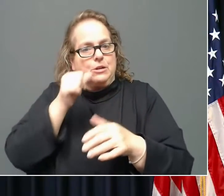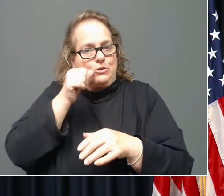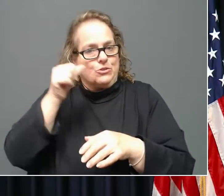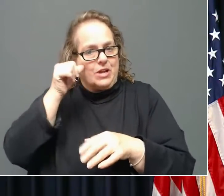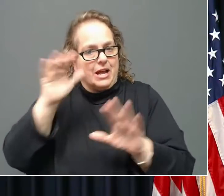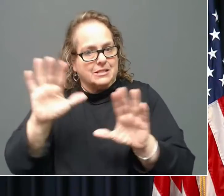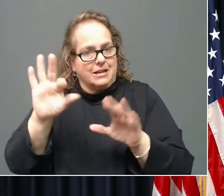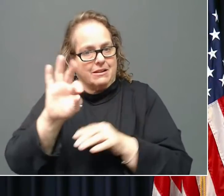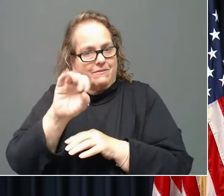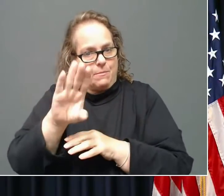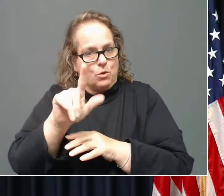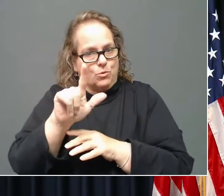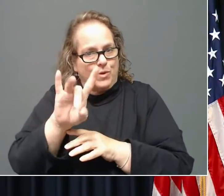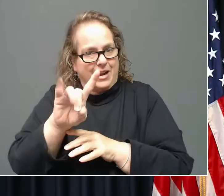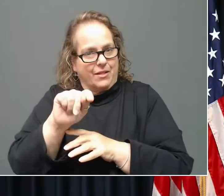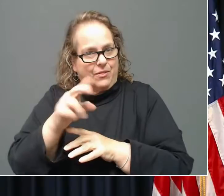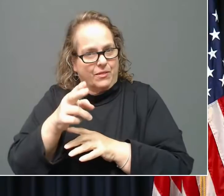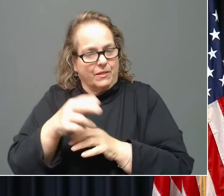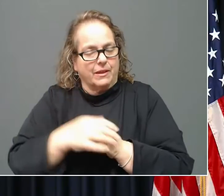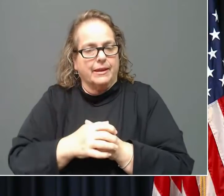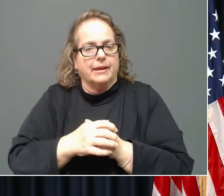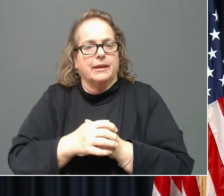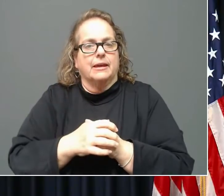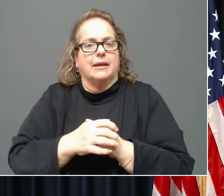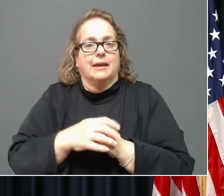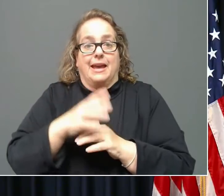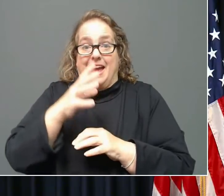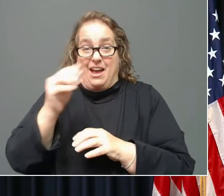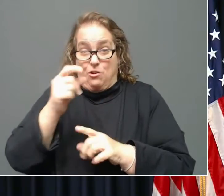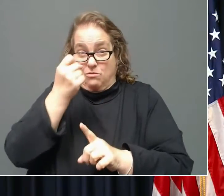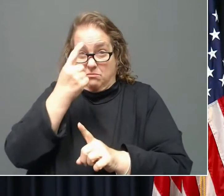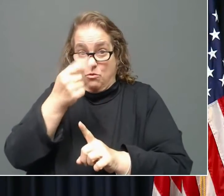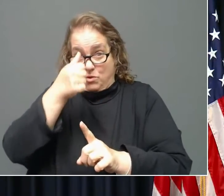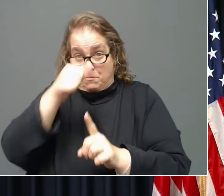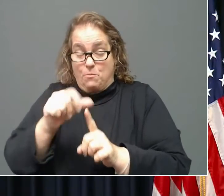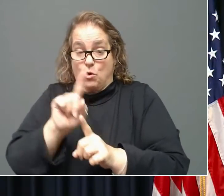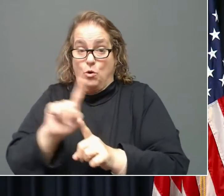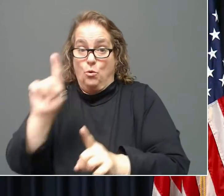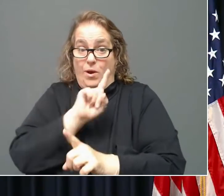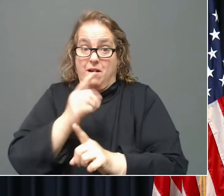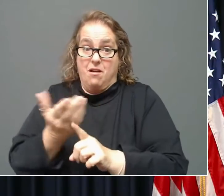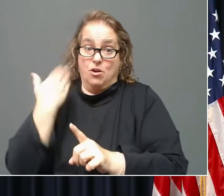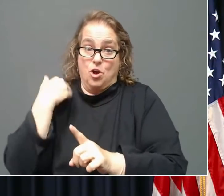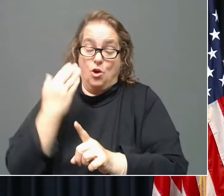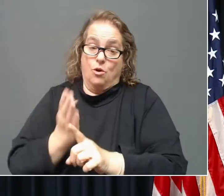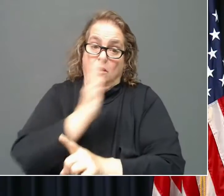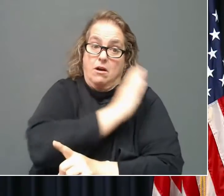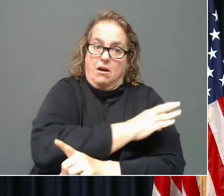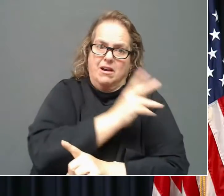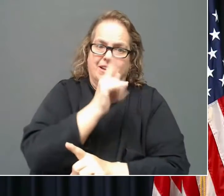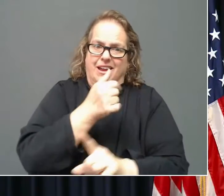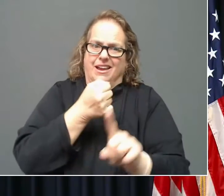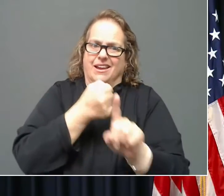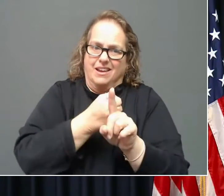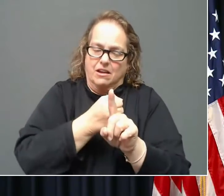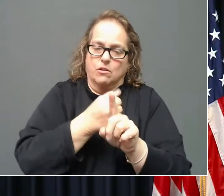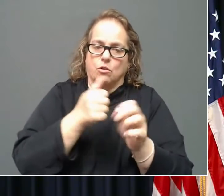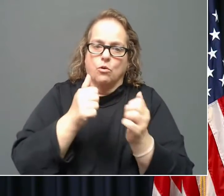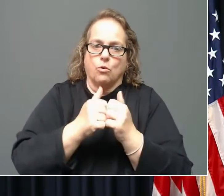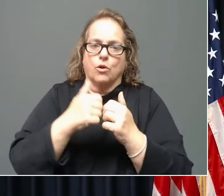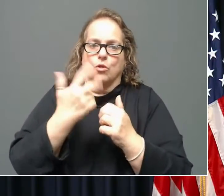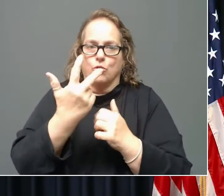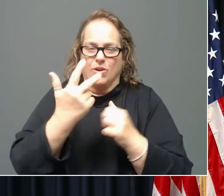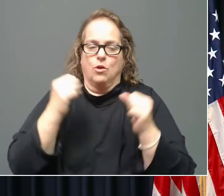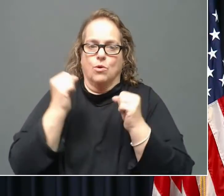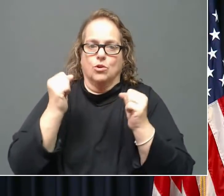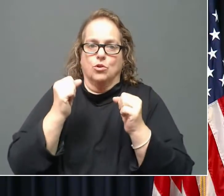28th. It followed a week where Kentucky was hit by the last portion of 3 winter